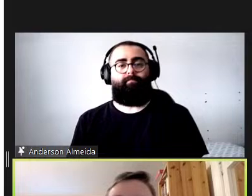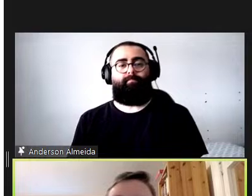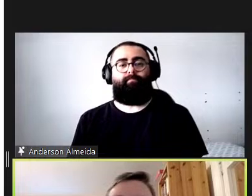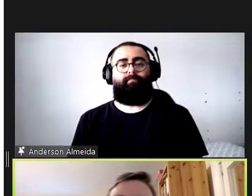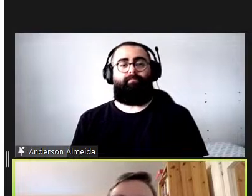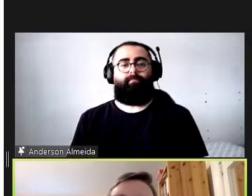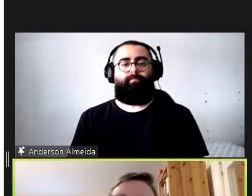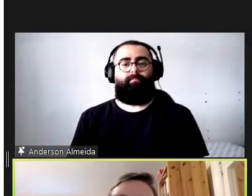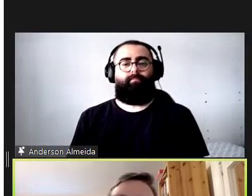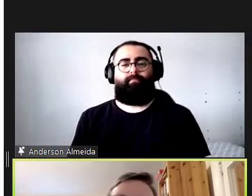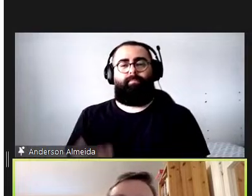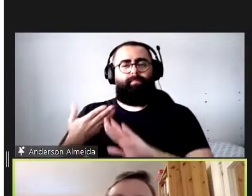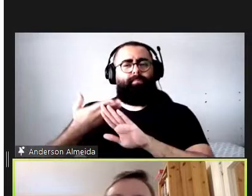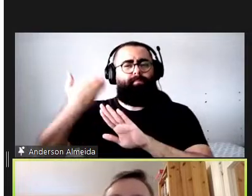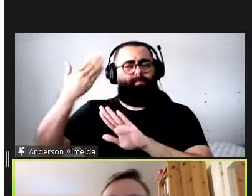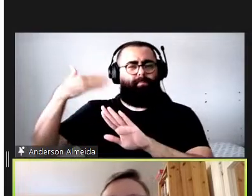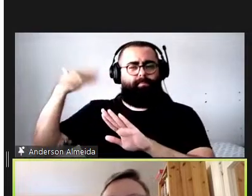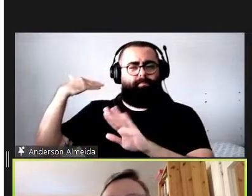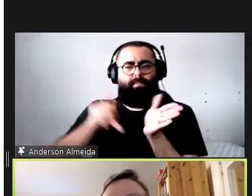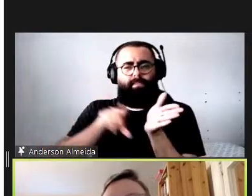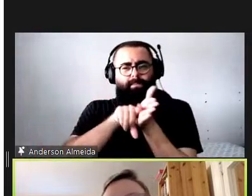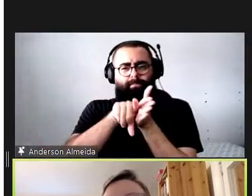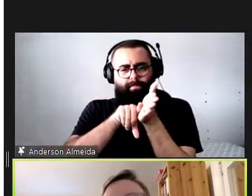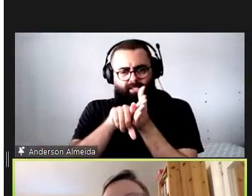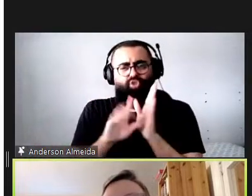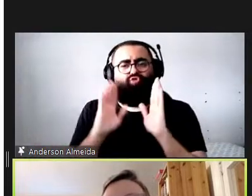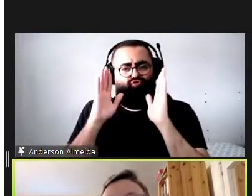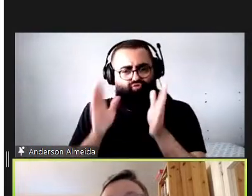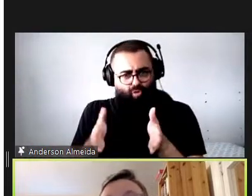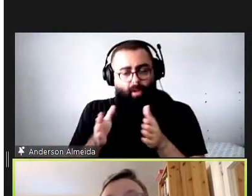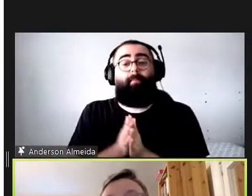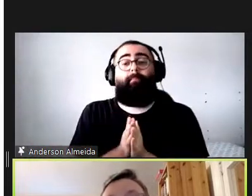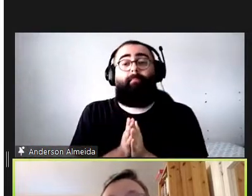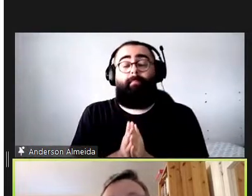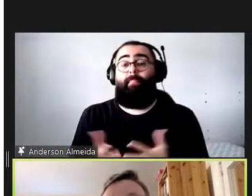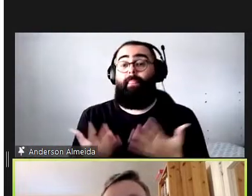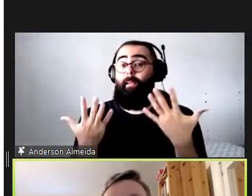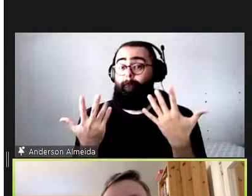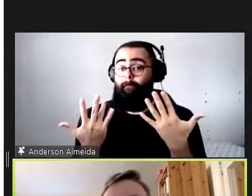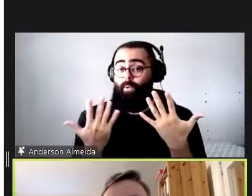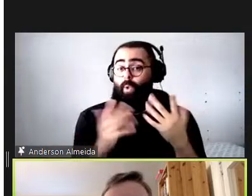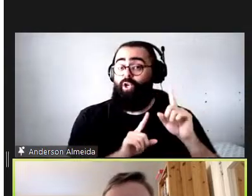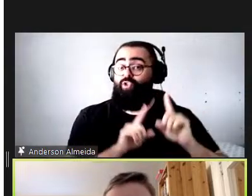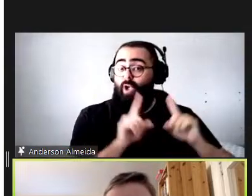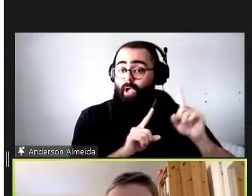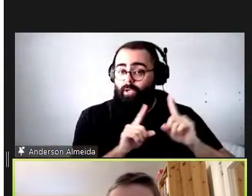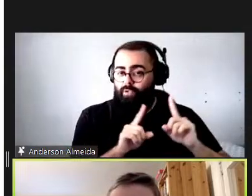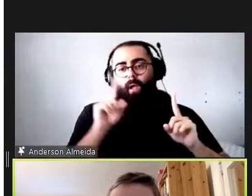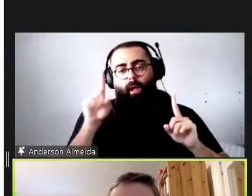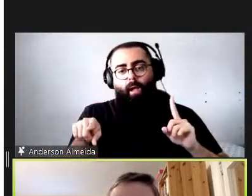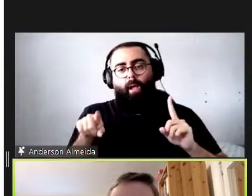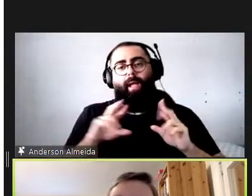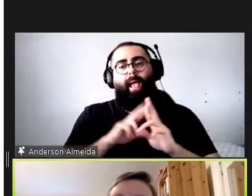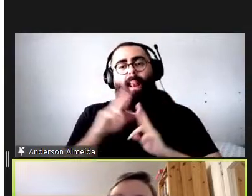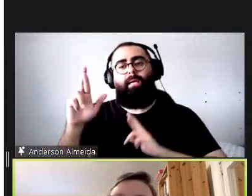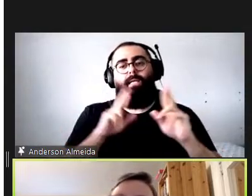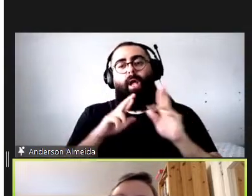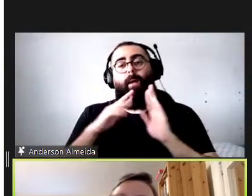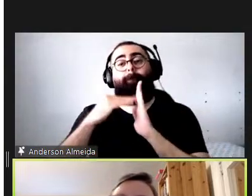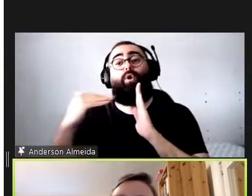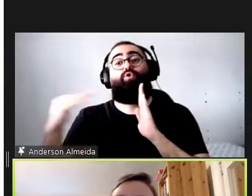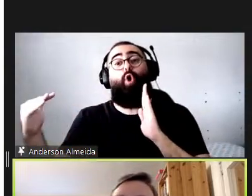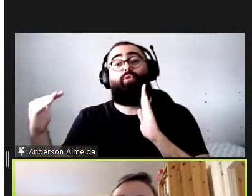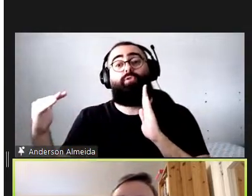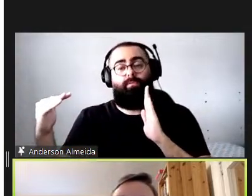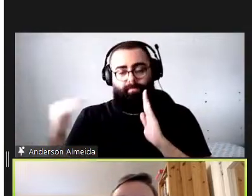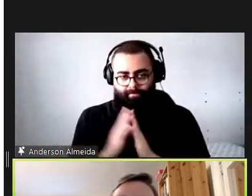Previous research had suggested that manual gestures are related to prosodic structure and that